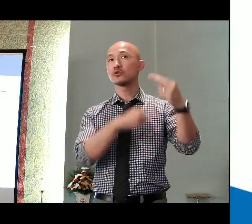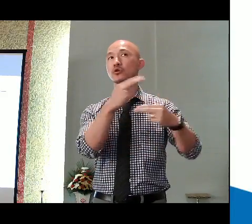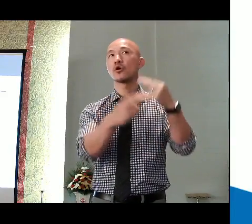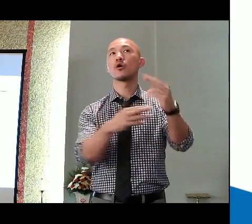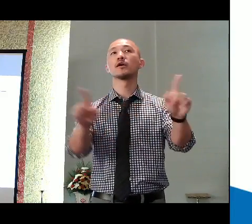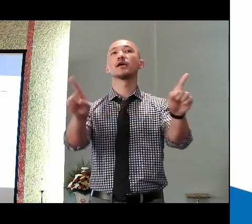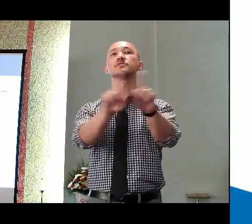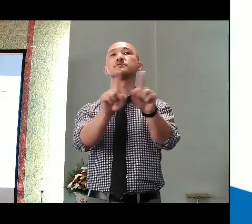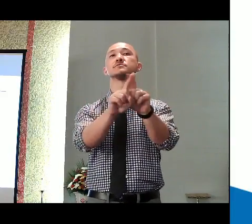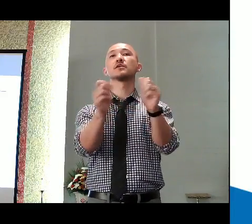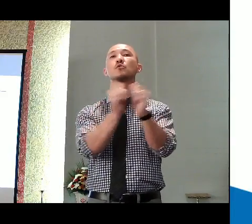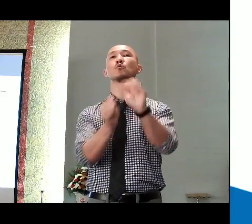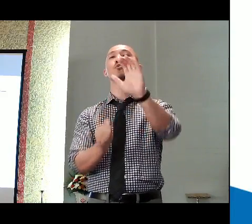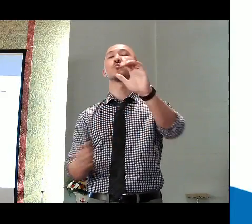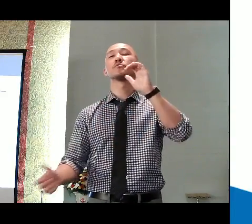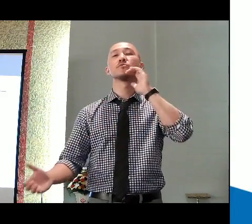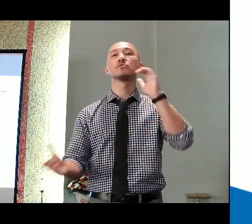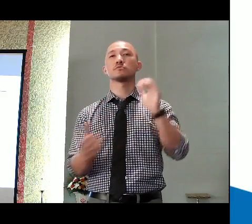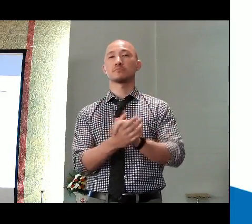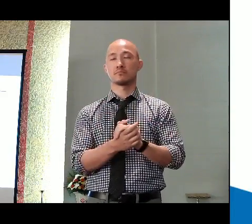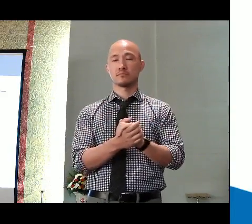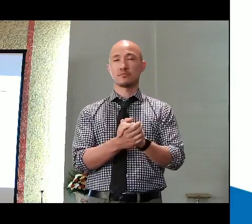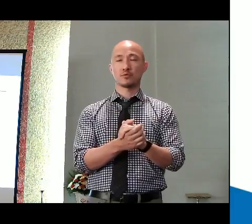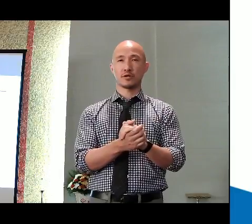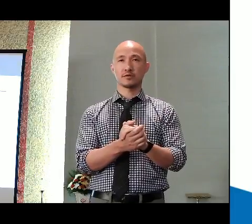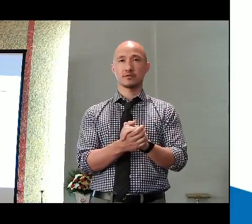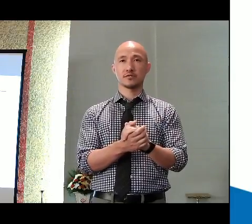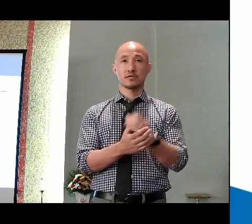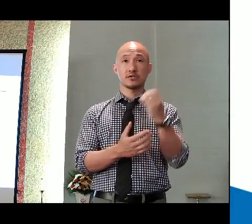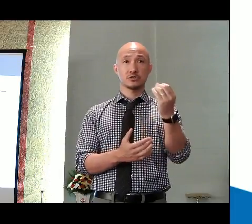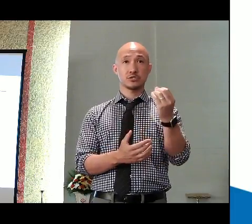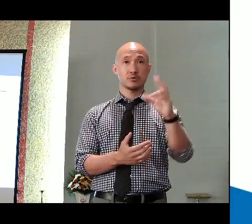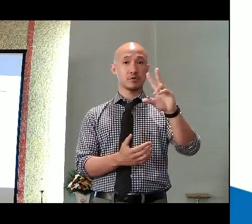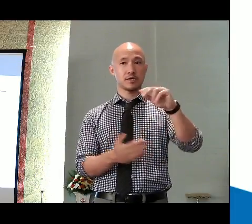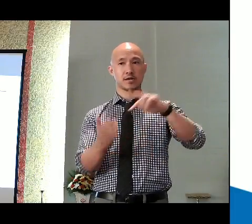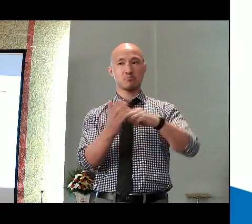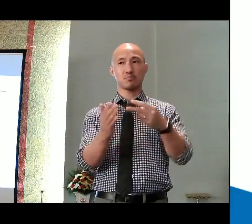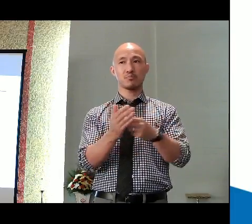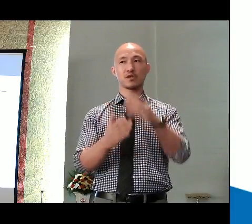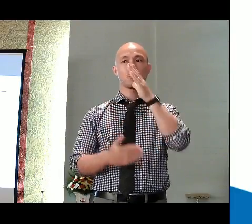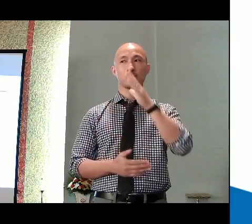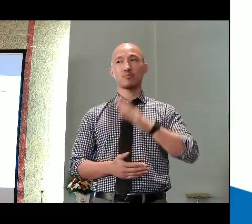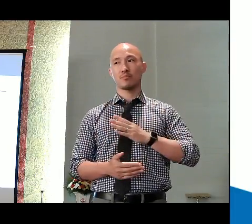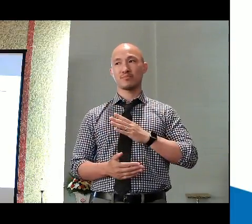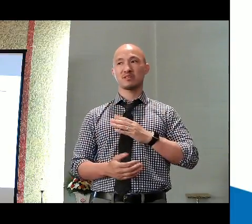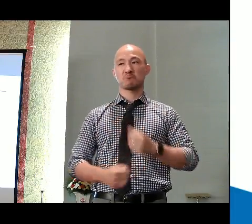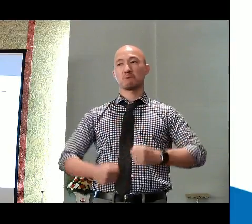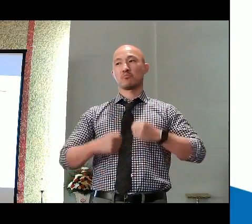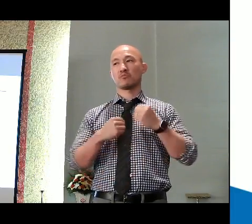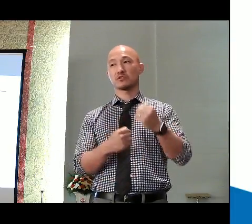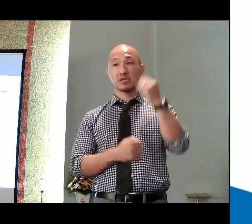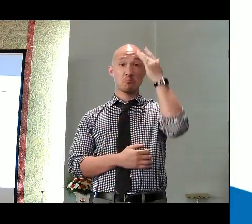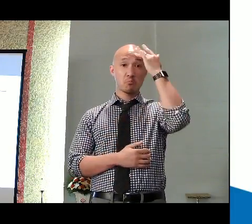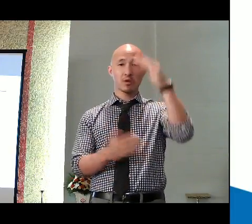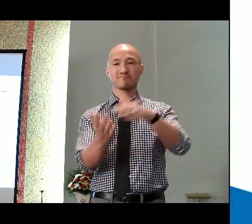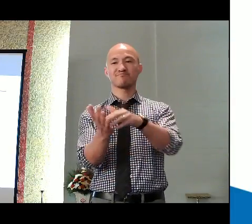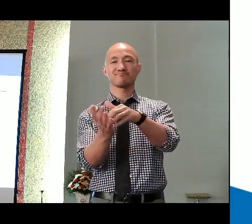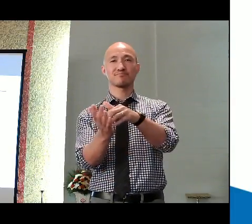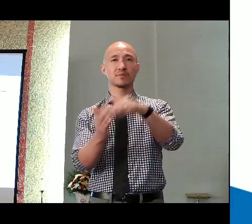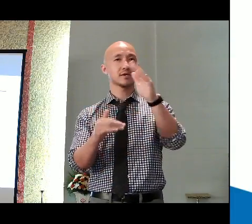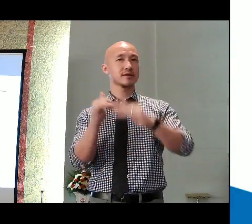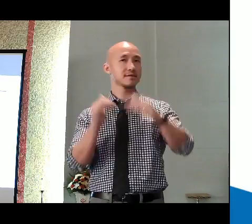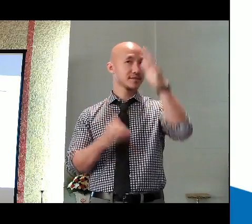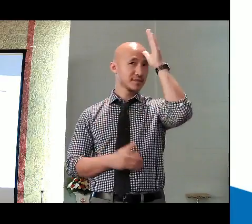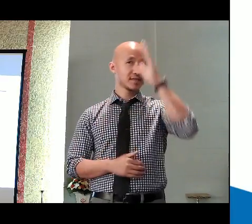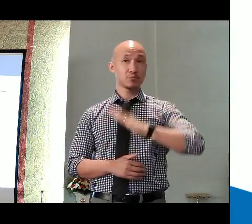vessel because she's less meaningful, because she's inferior or less valuable. Not at all. That's why he says, your fellow